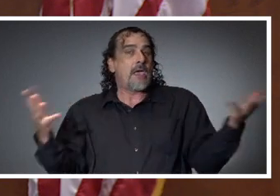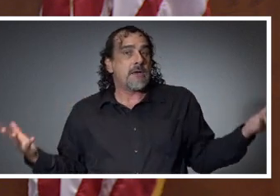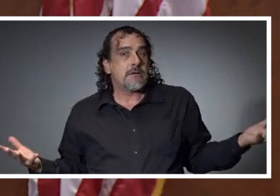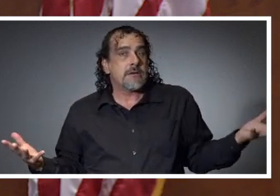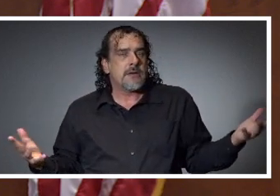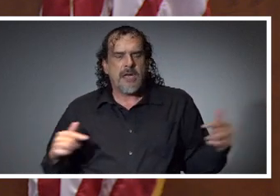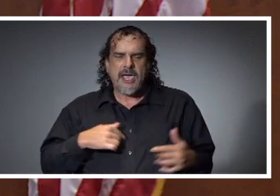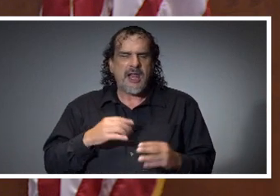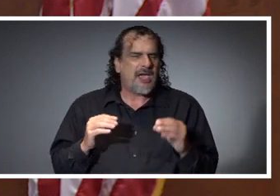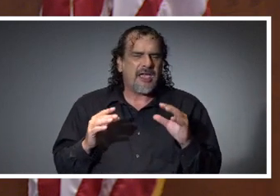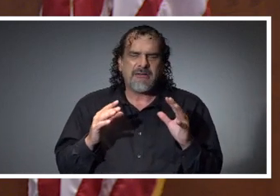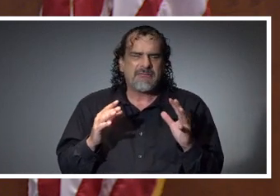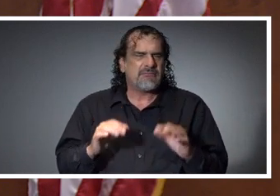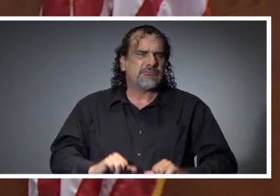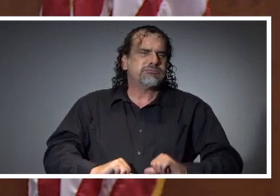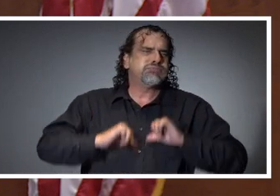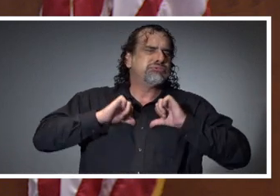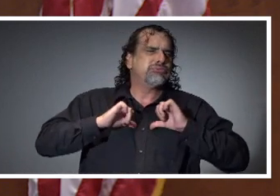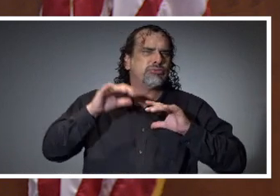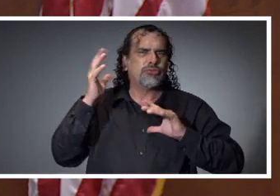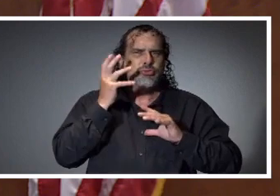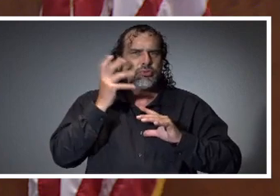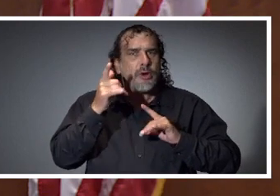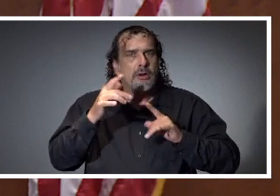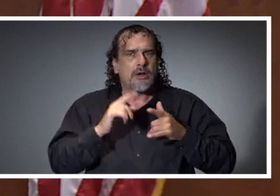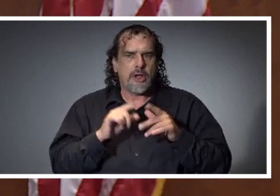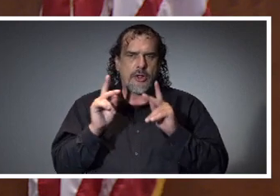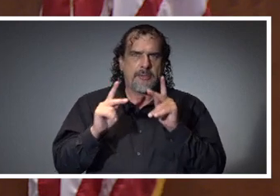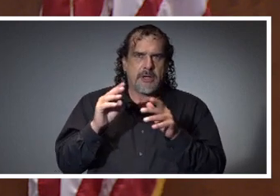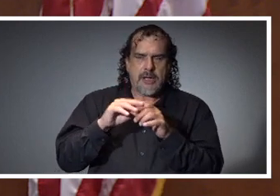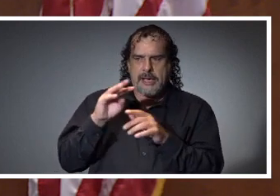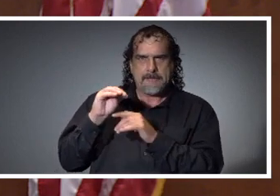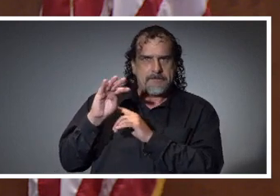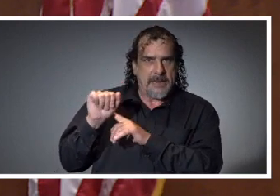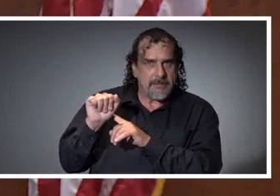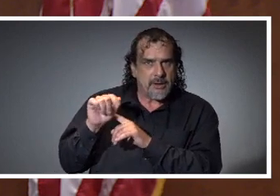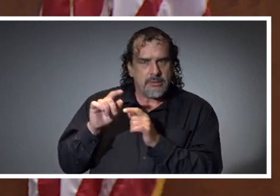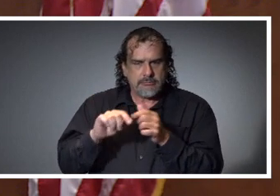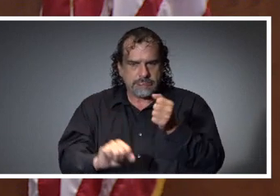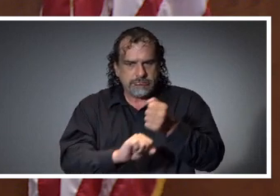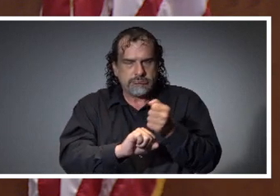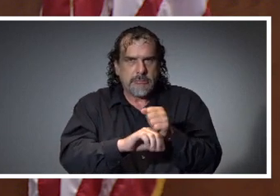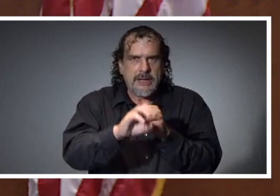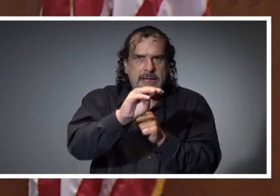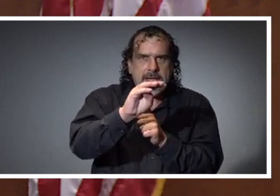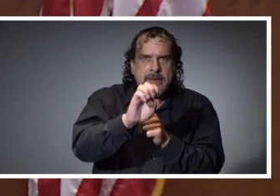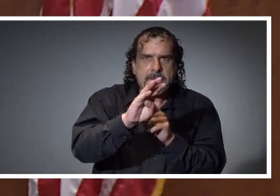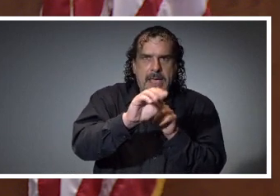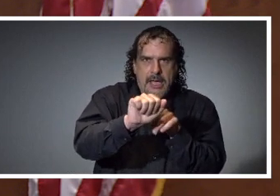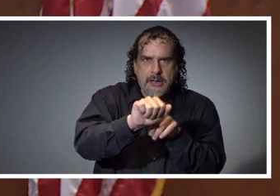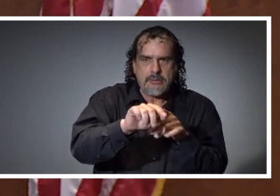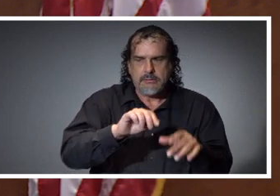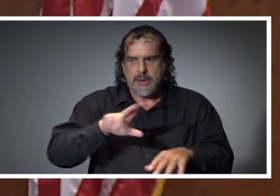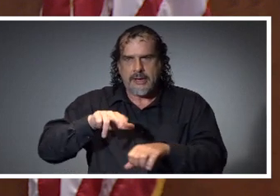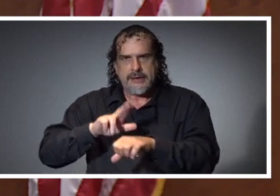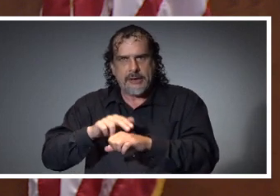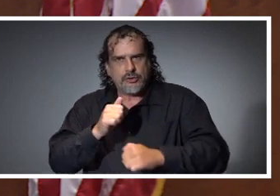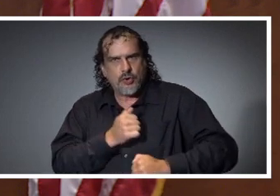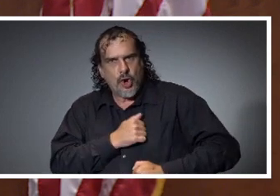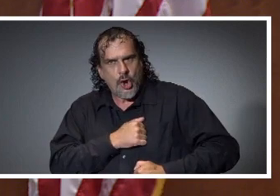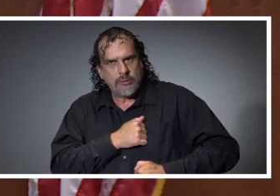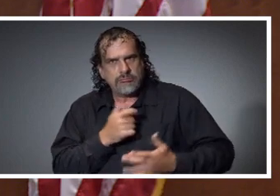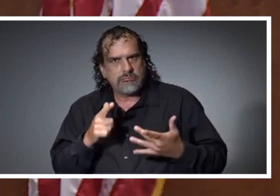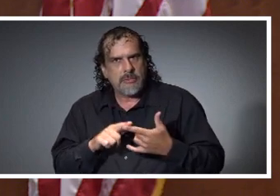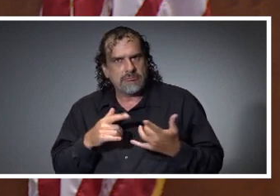more proud of our men and women at the Mississippi Emergency Management Agency, supported by our National Guard, but also